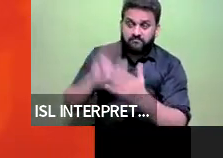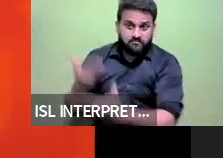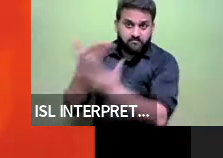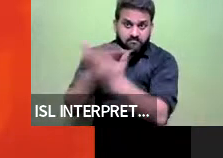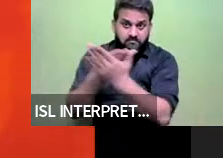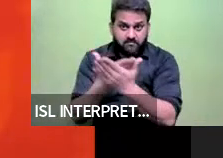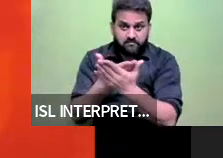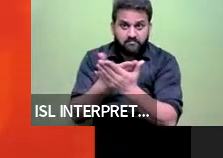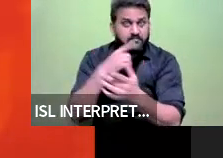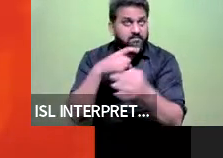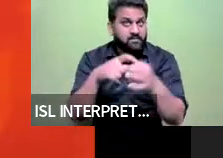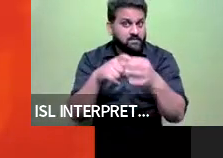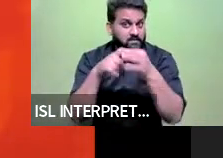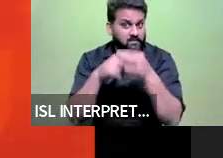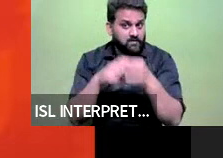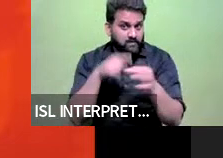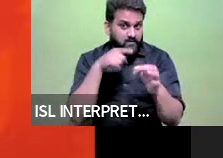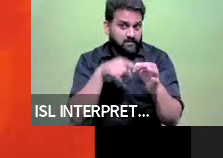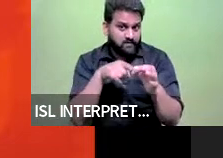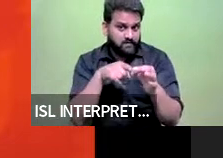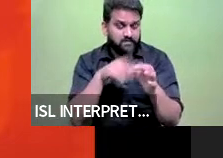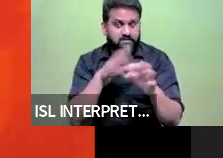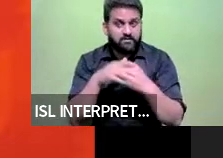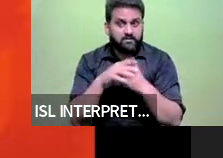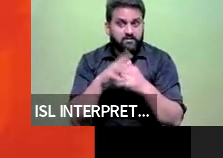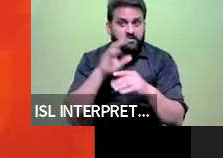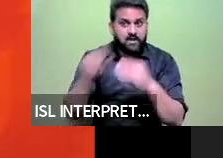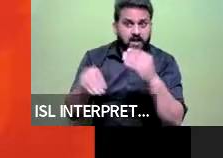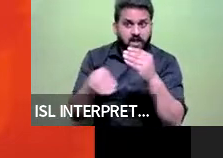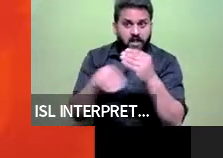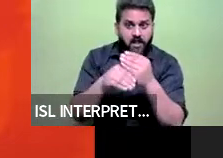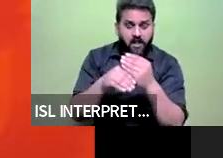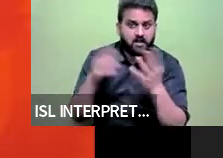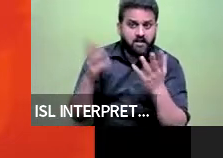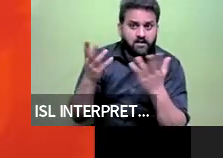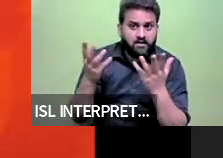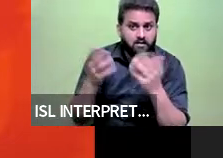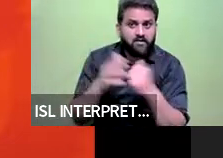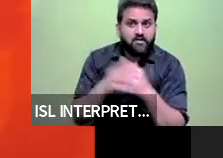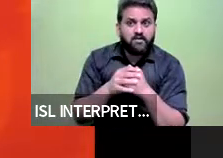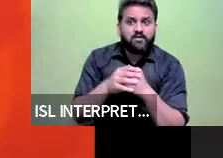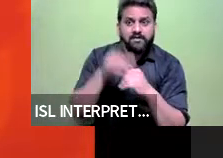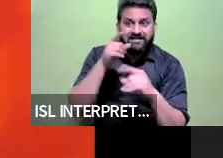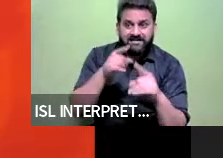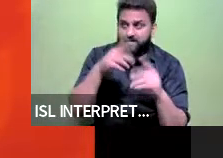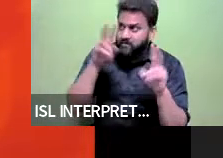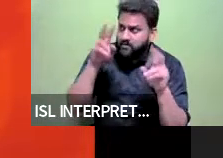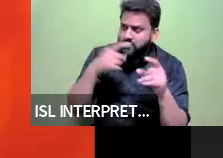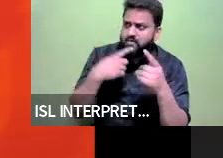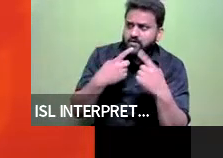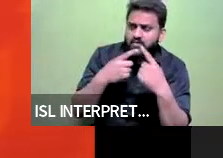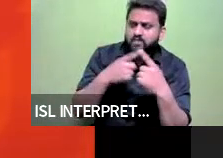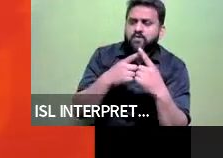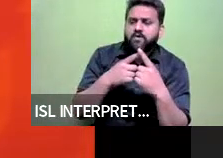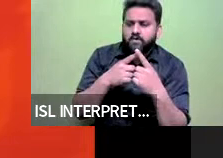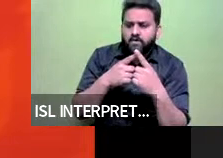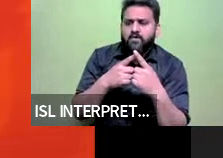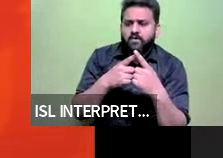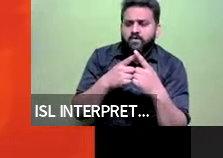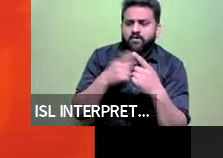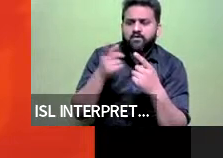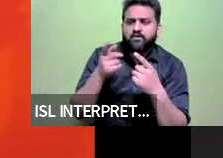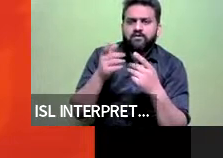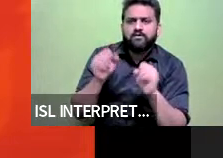is asking this, and then you add what you understand. If this is the case, then you can say